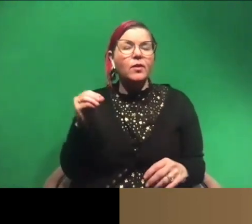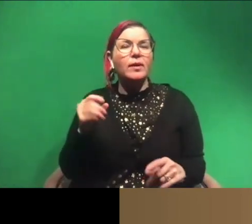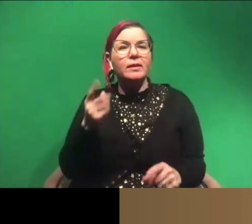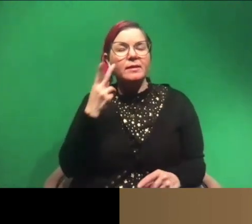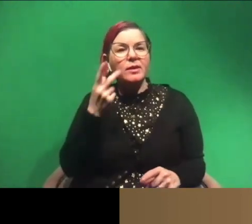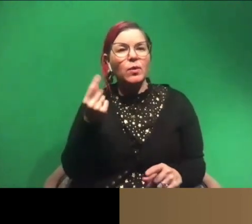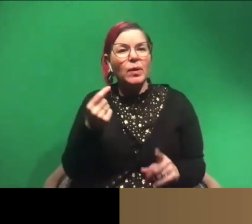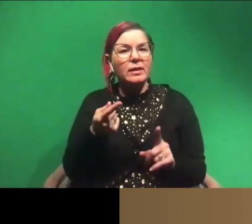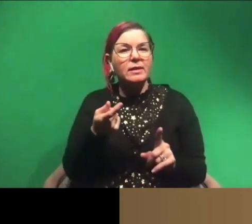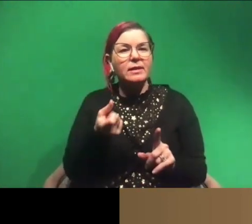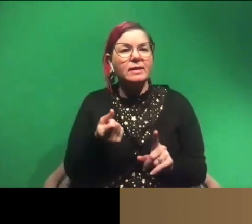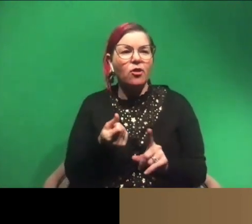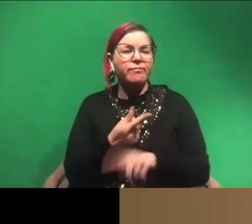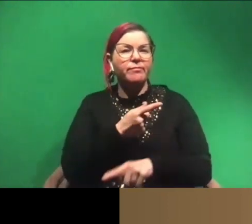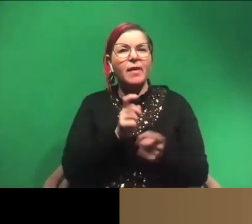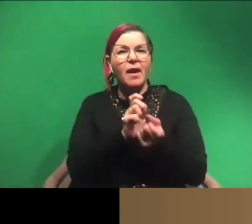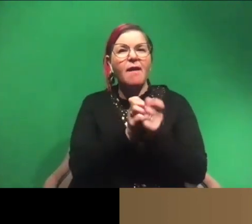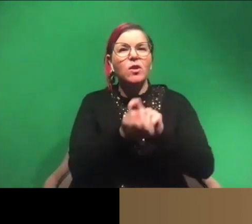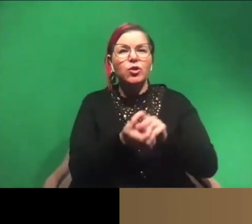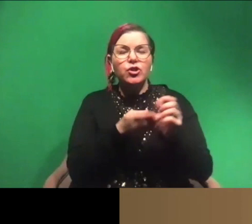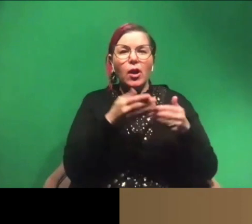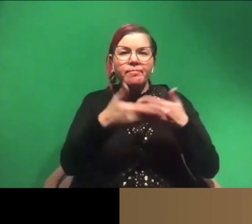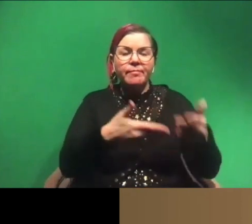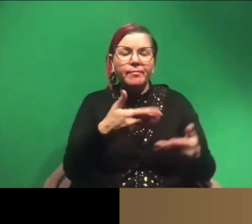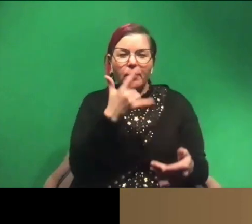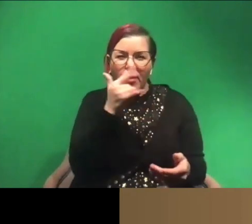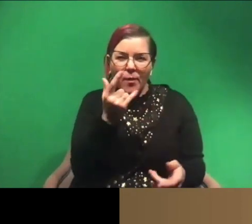different evolutionary track can kind of look like. But